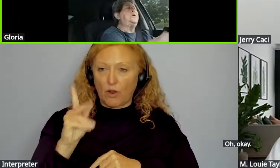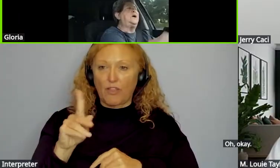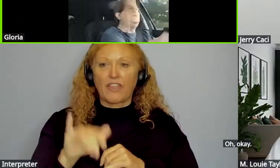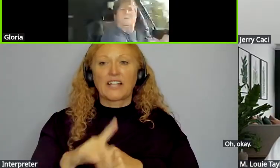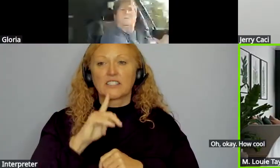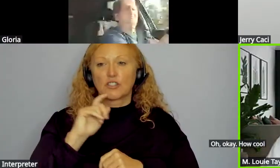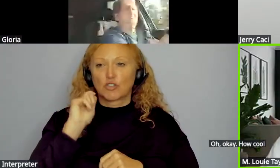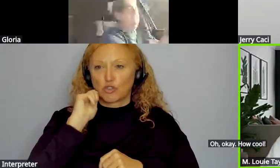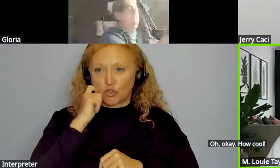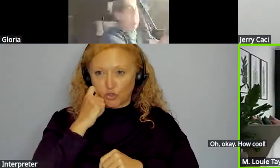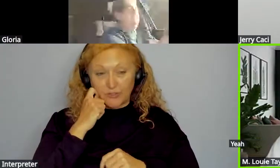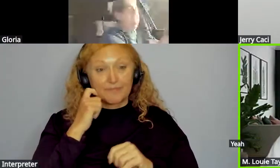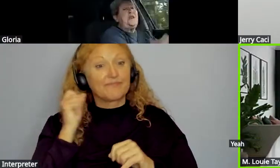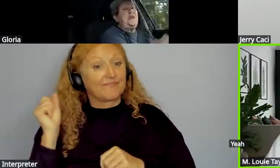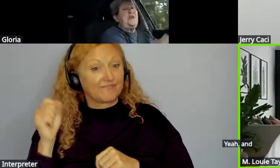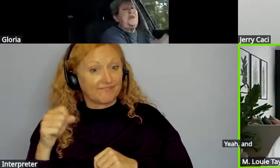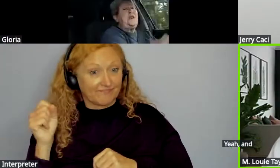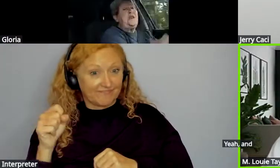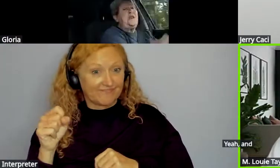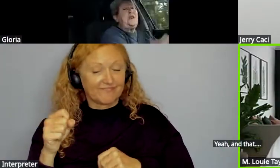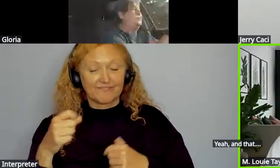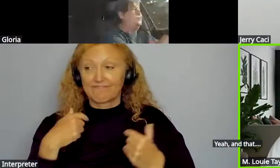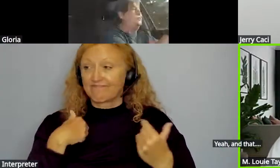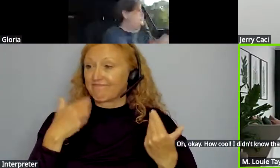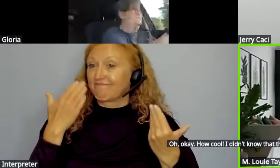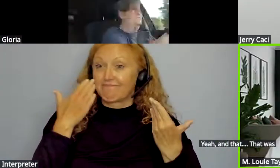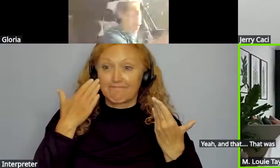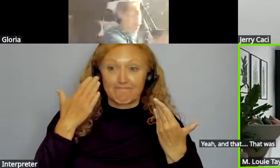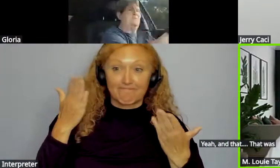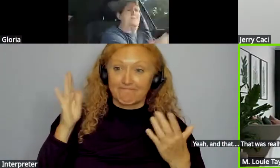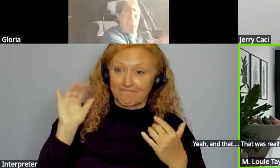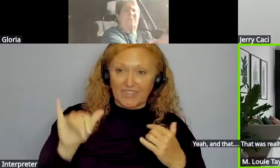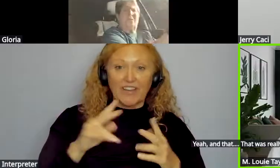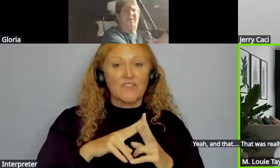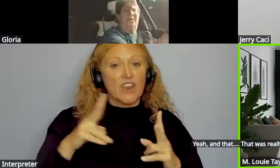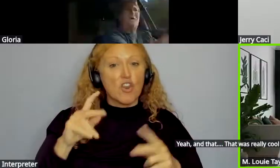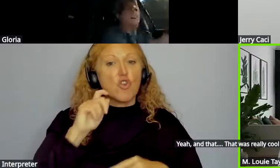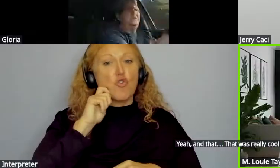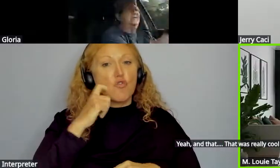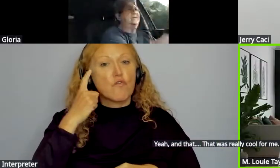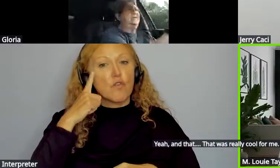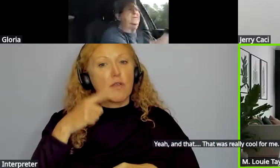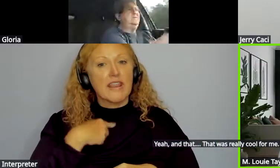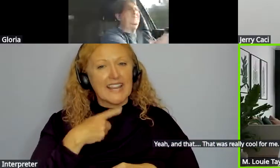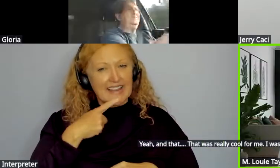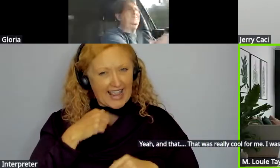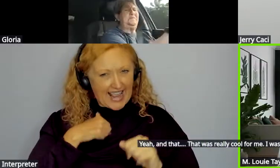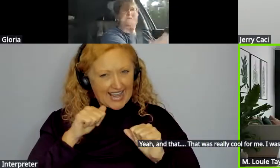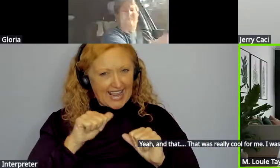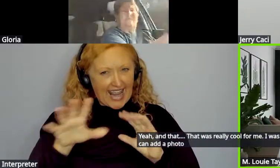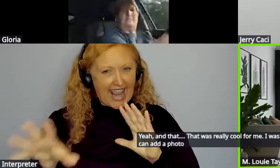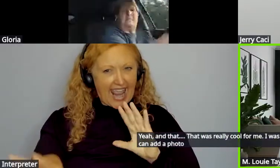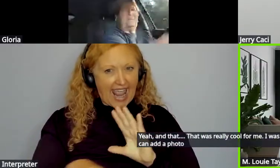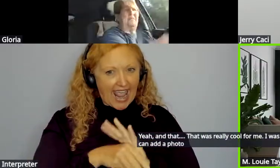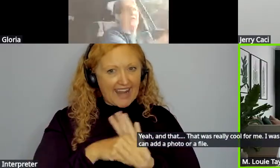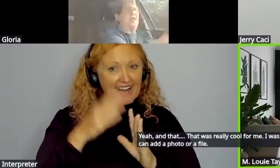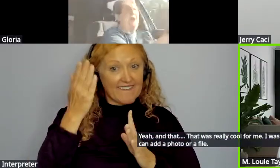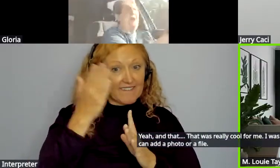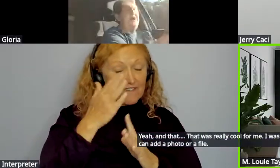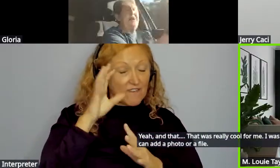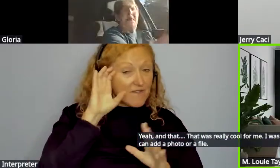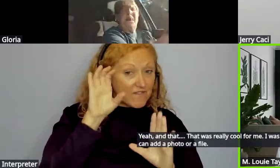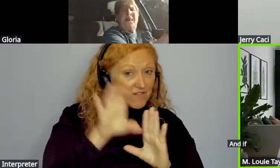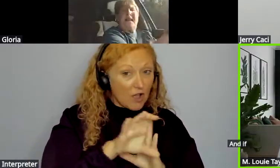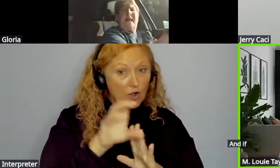cool. Yeah, I didn't and know that. That's cool. that was really cool for me. I was like, wait, this says I could add a photo or a file. And